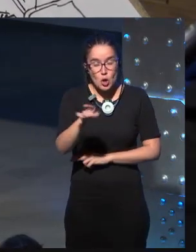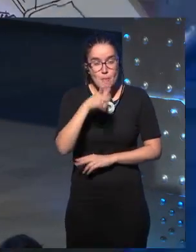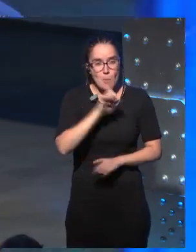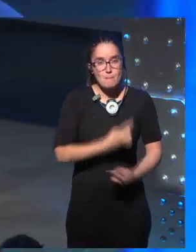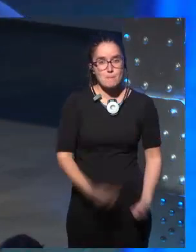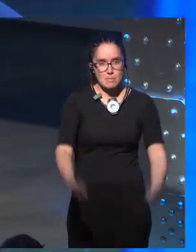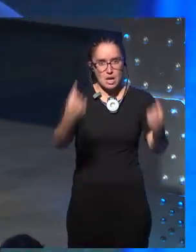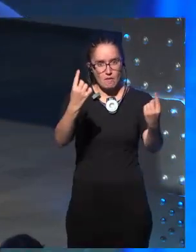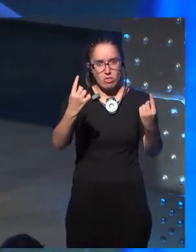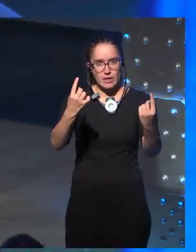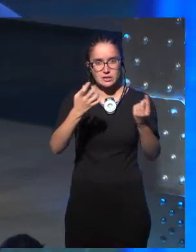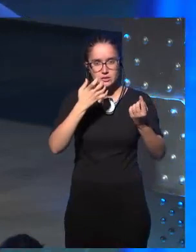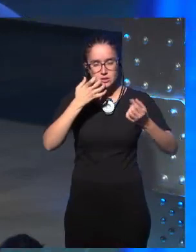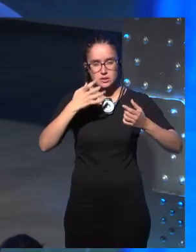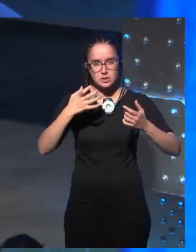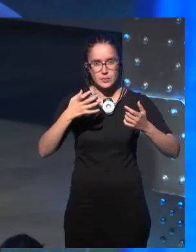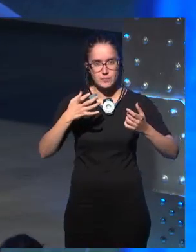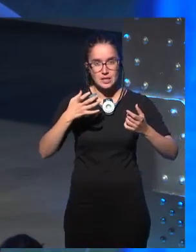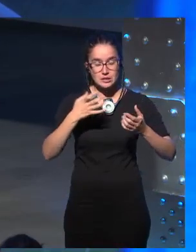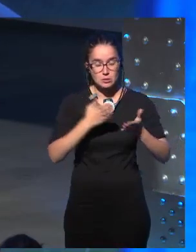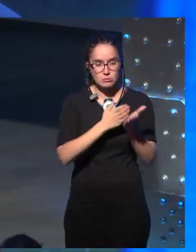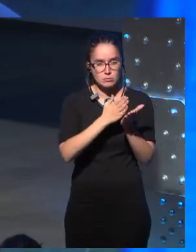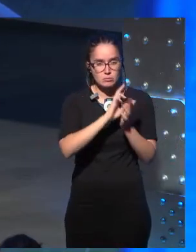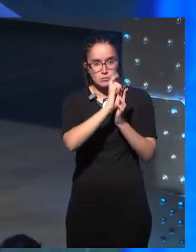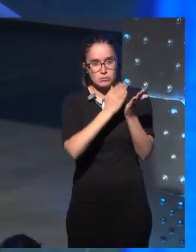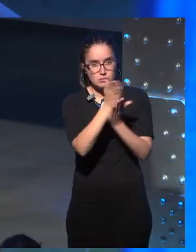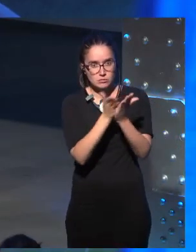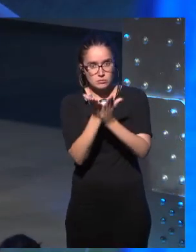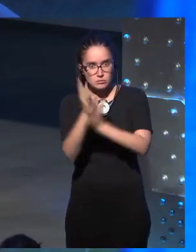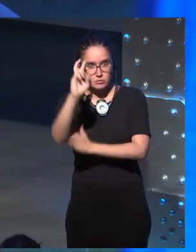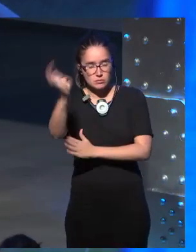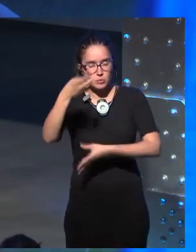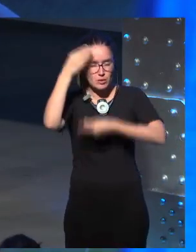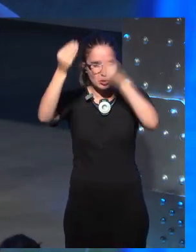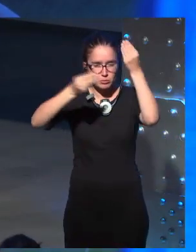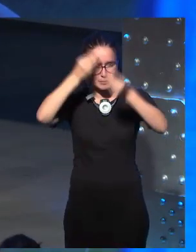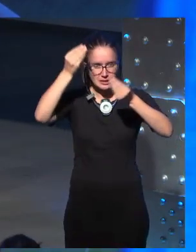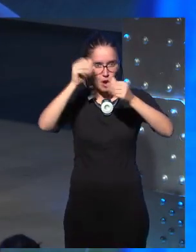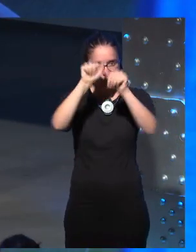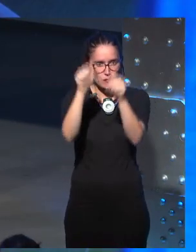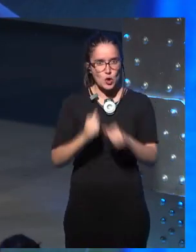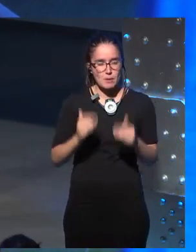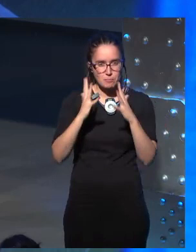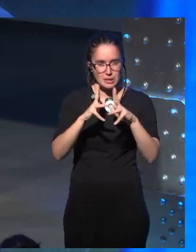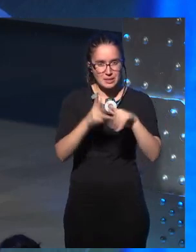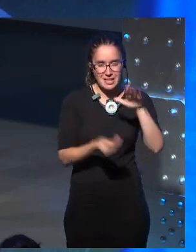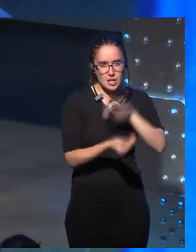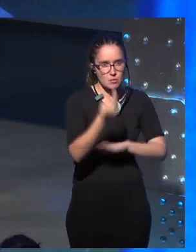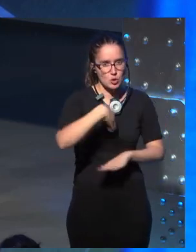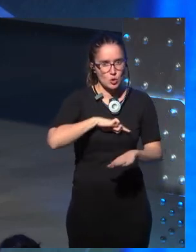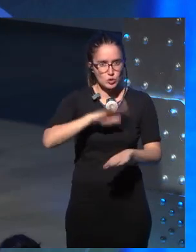up the possibility of thinking mathematically the birth of our universe.